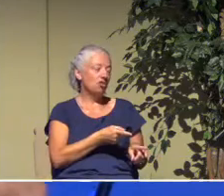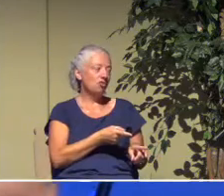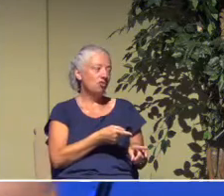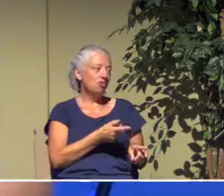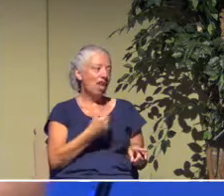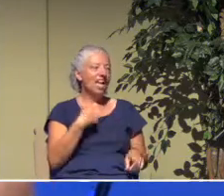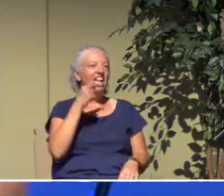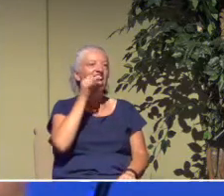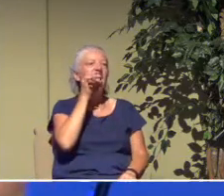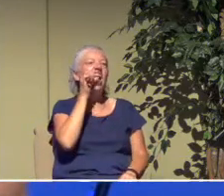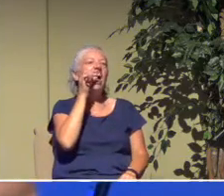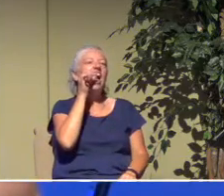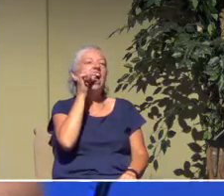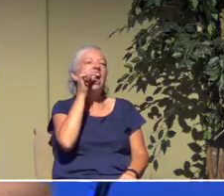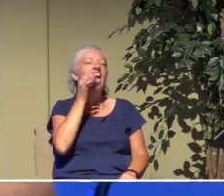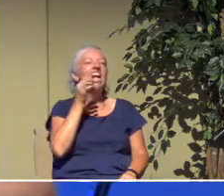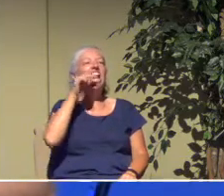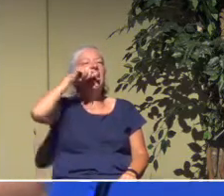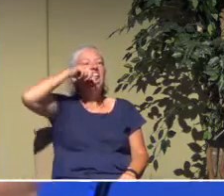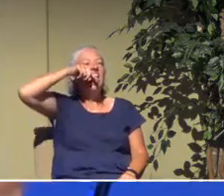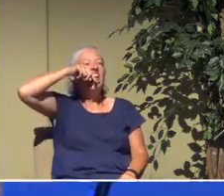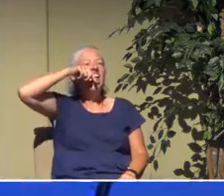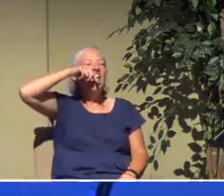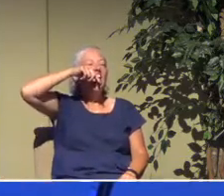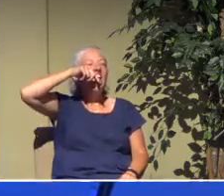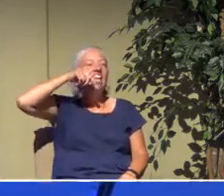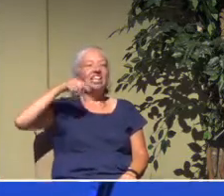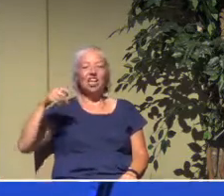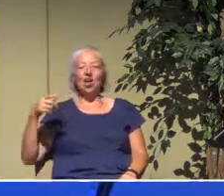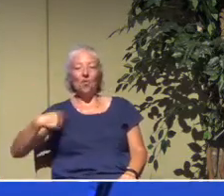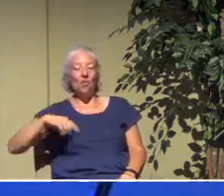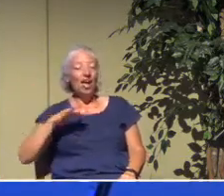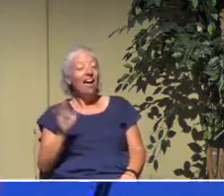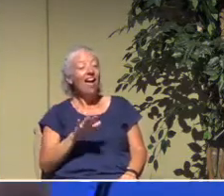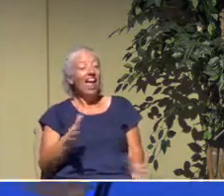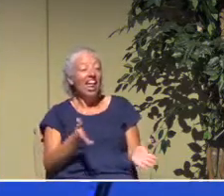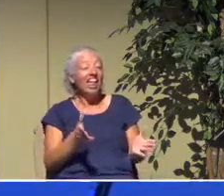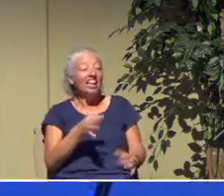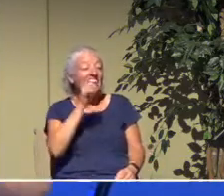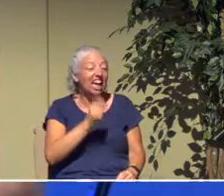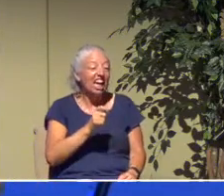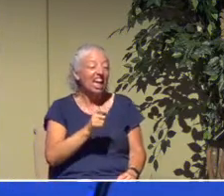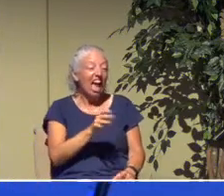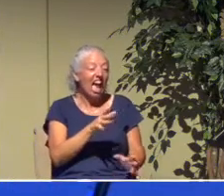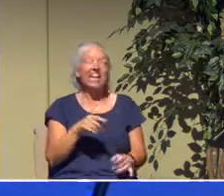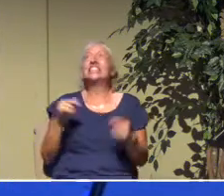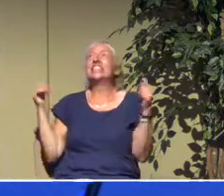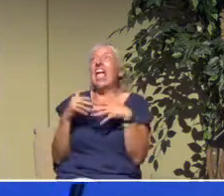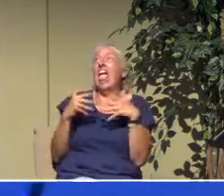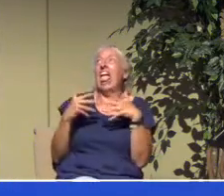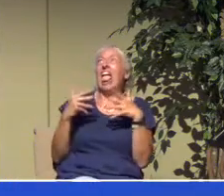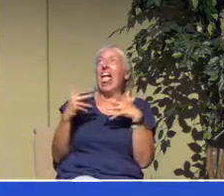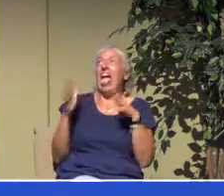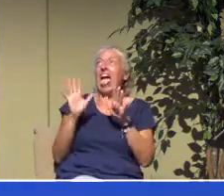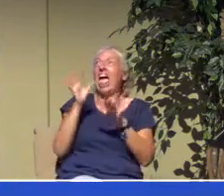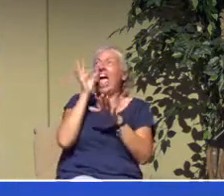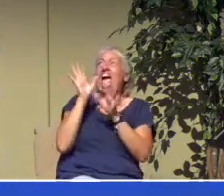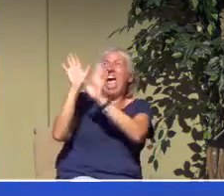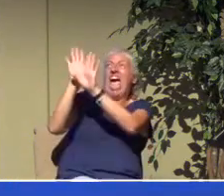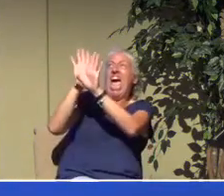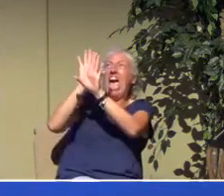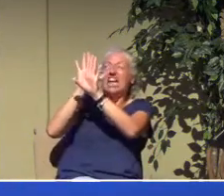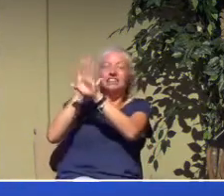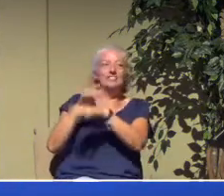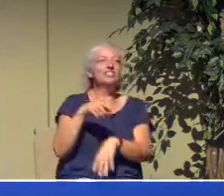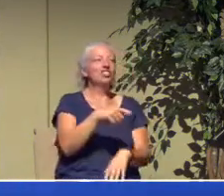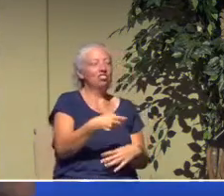tooth going on. It was just hanging by a flap of skin, and everyone was encouraging her, let's just rip it off. And she got scared and everything. And she was sitting